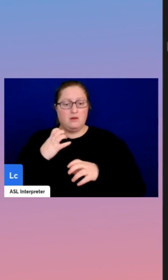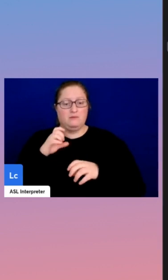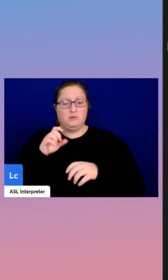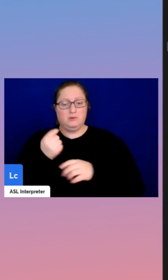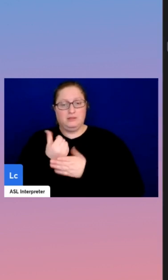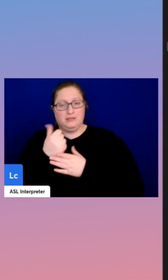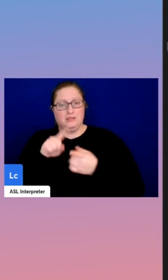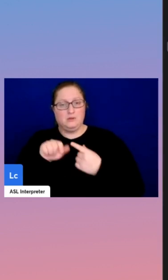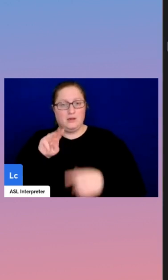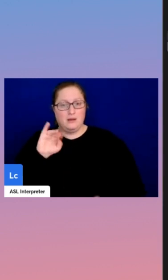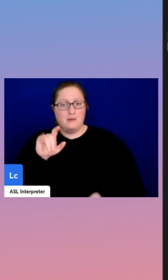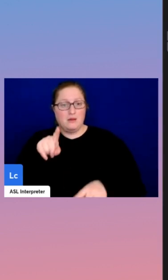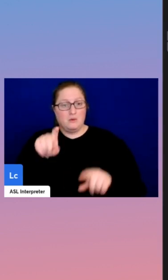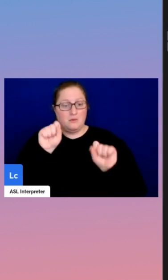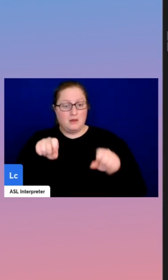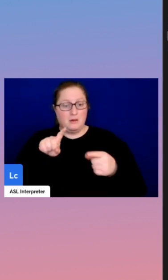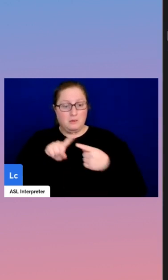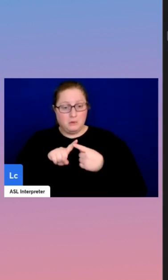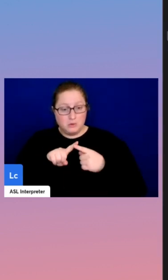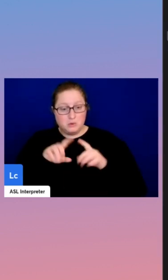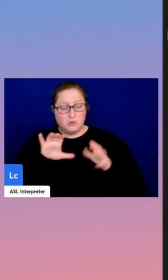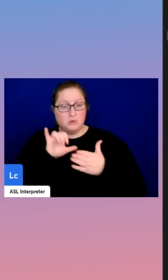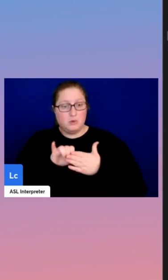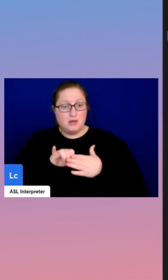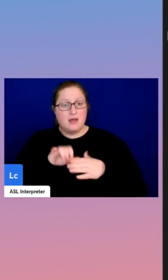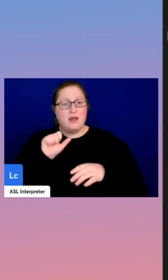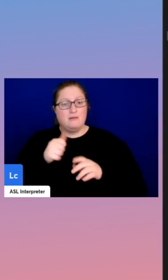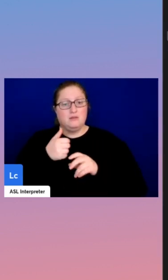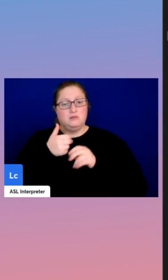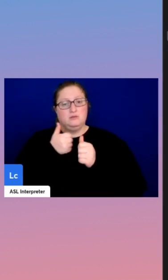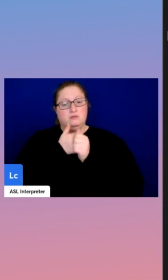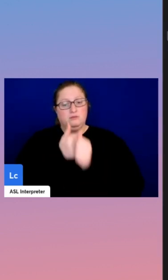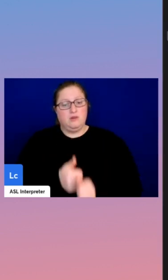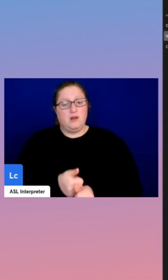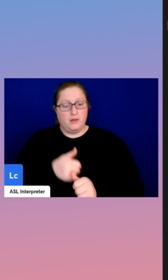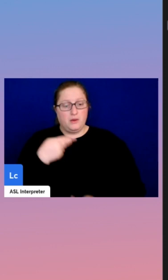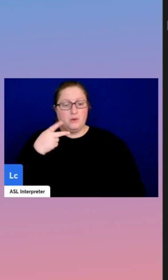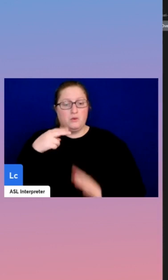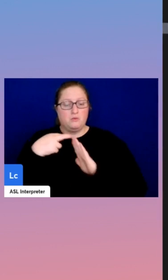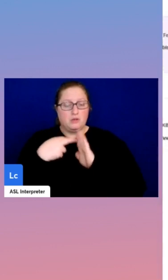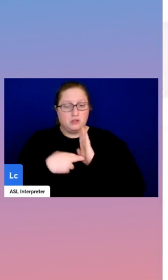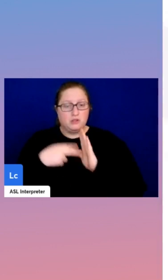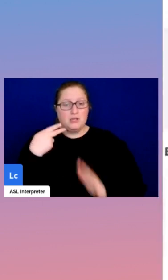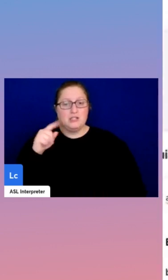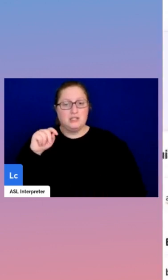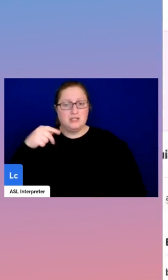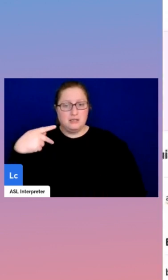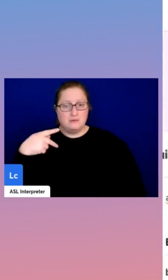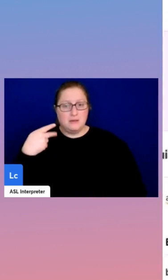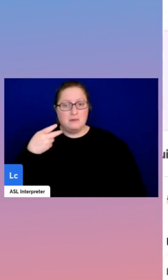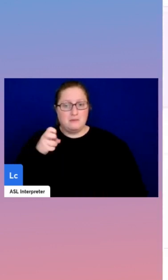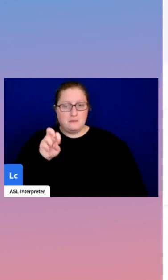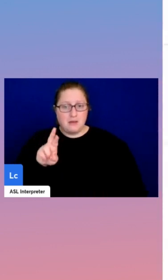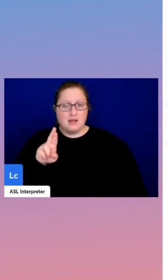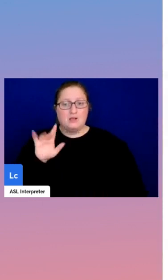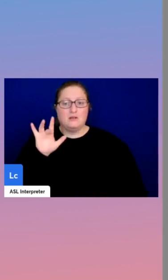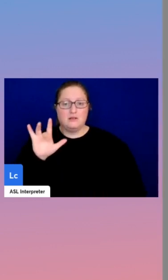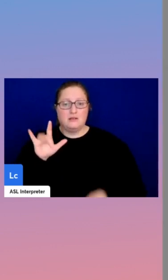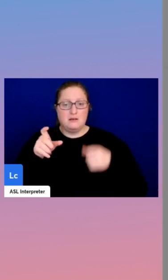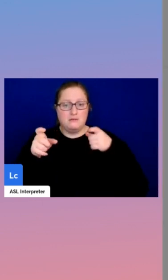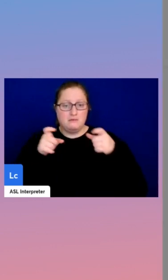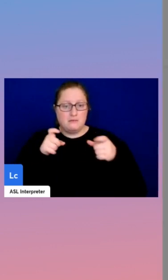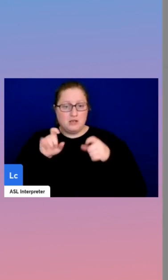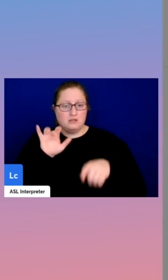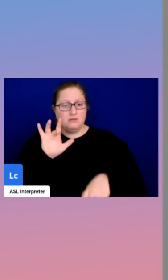in order for you to be able to do that, you just need to go to HCP Packer Registry, select the version that you want to delete, and you can just click Manage